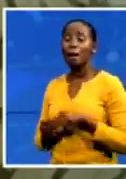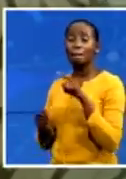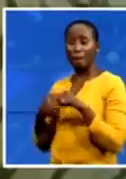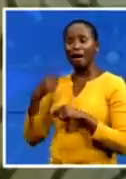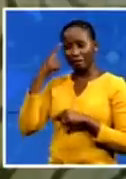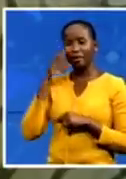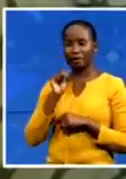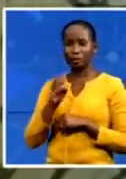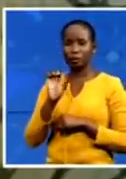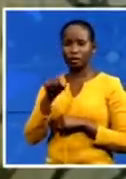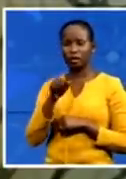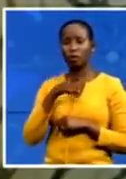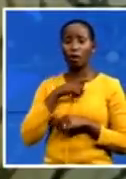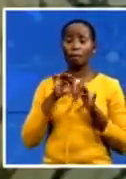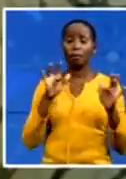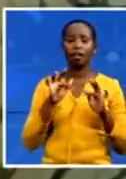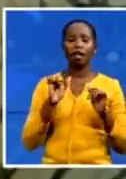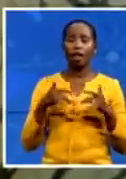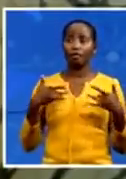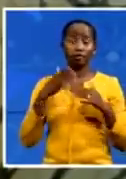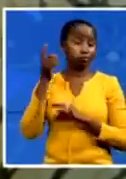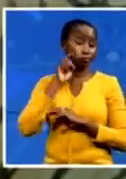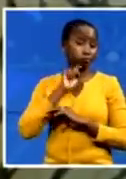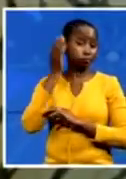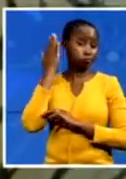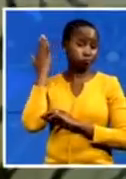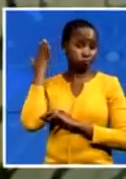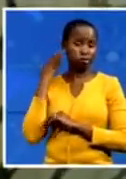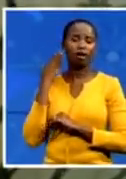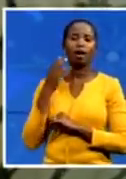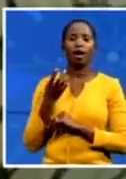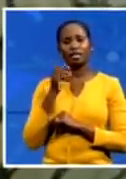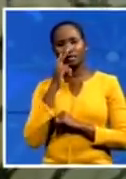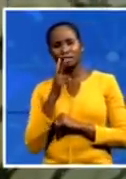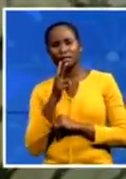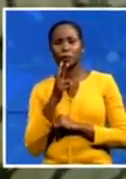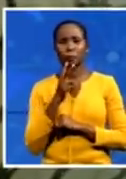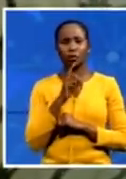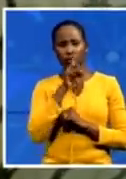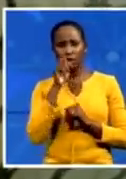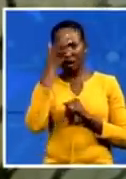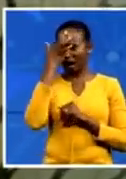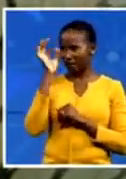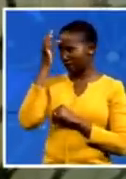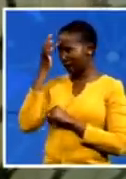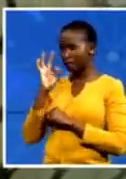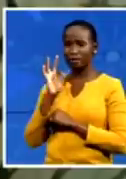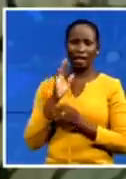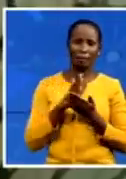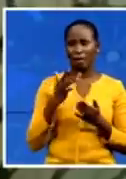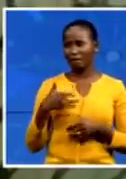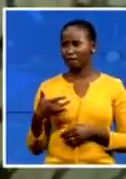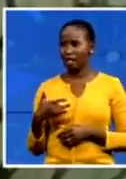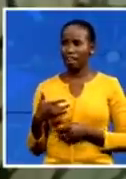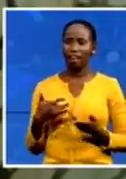living, the general incompetence in every part of our government, feels wherever they are in the country that something needs to